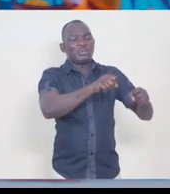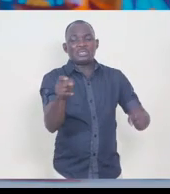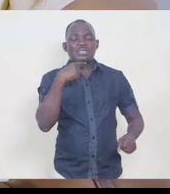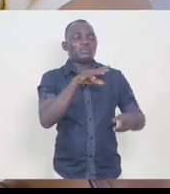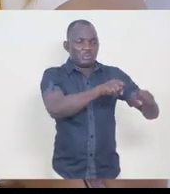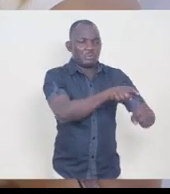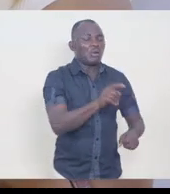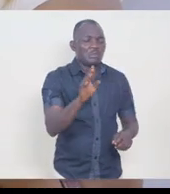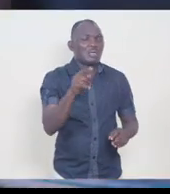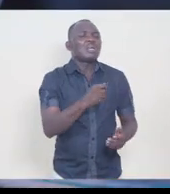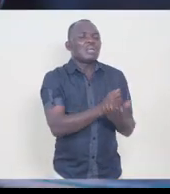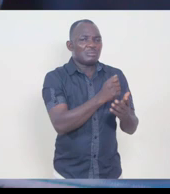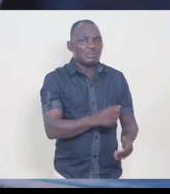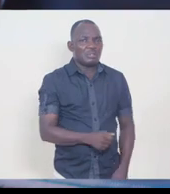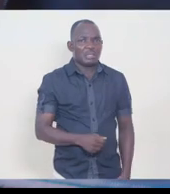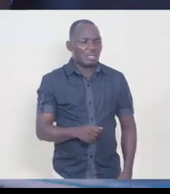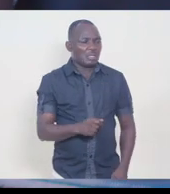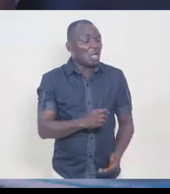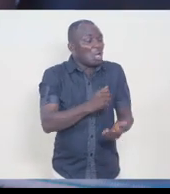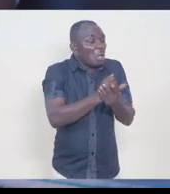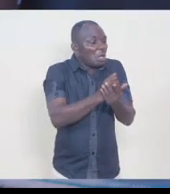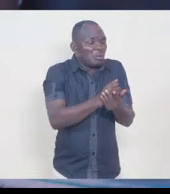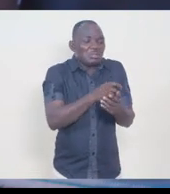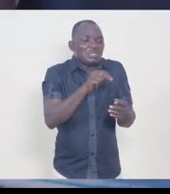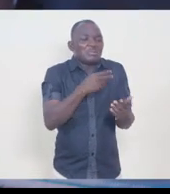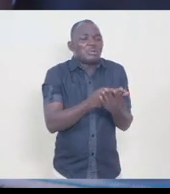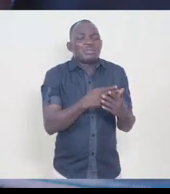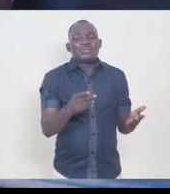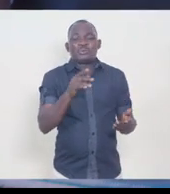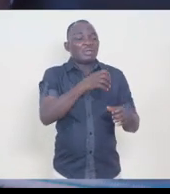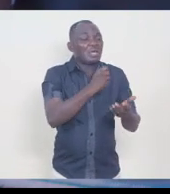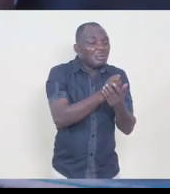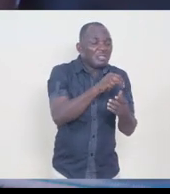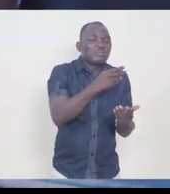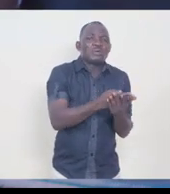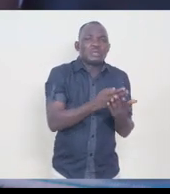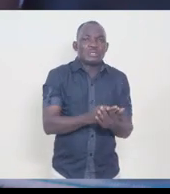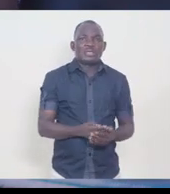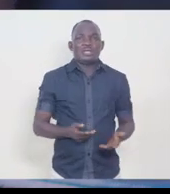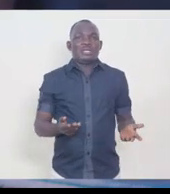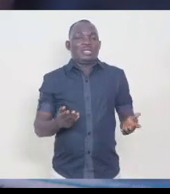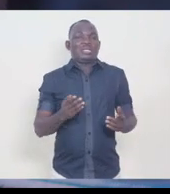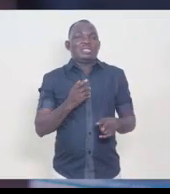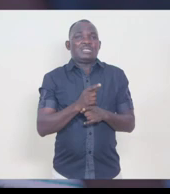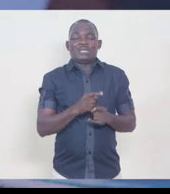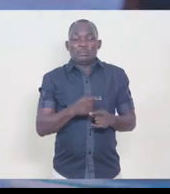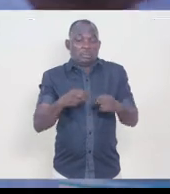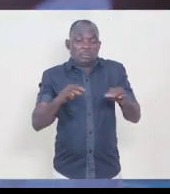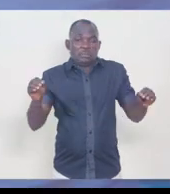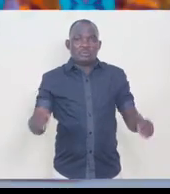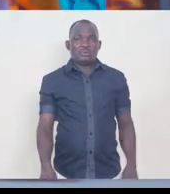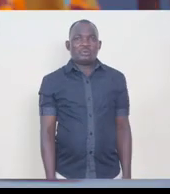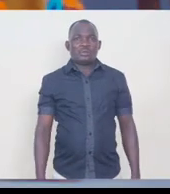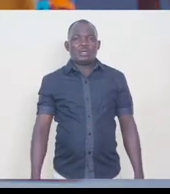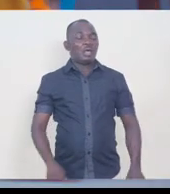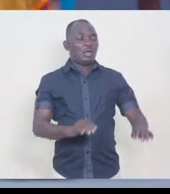She said she wants to help you. The only help we need is more money. So if she has that, then no problem. Let me come